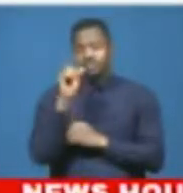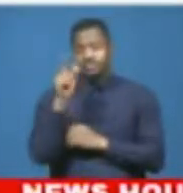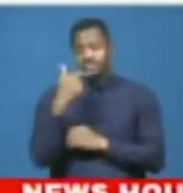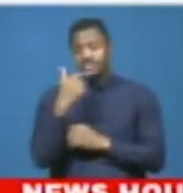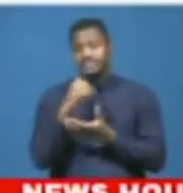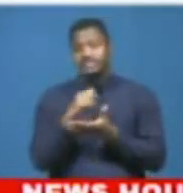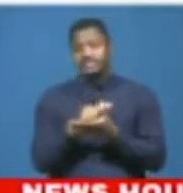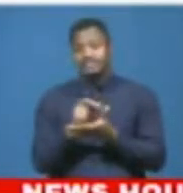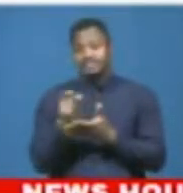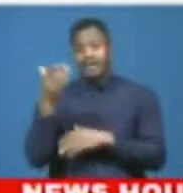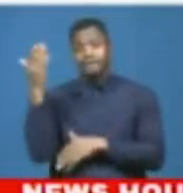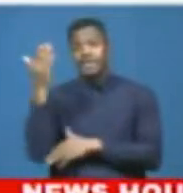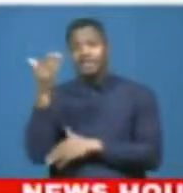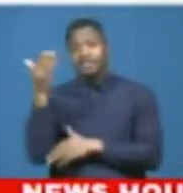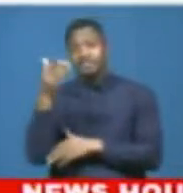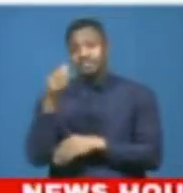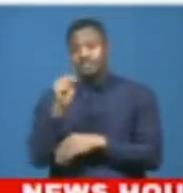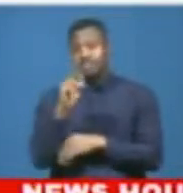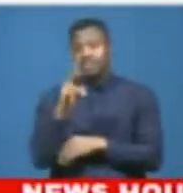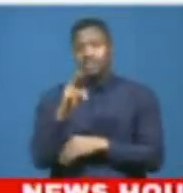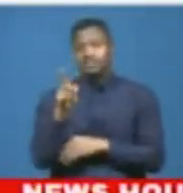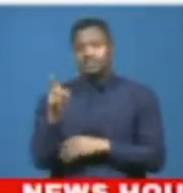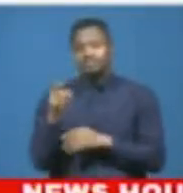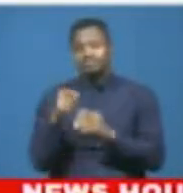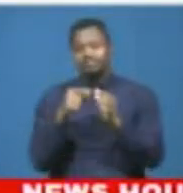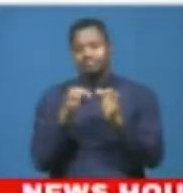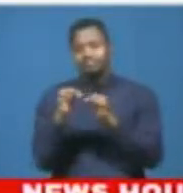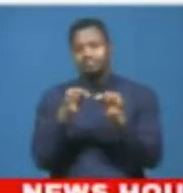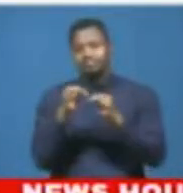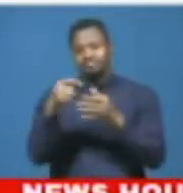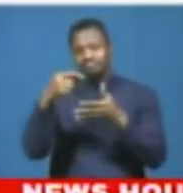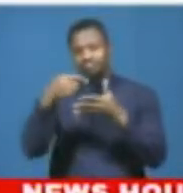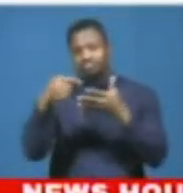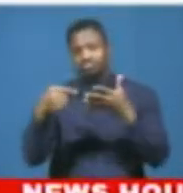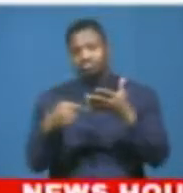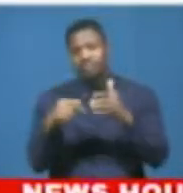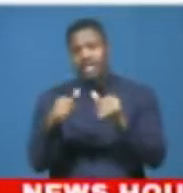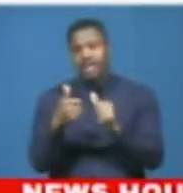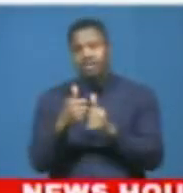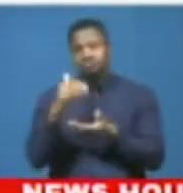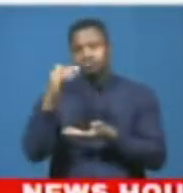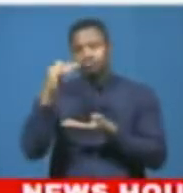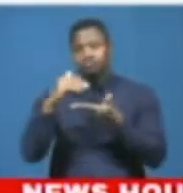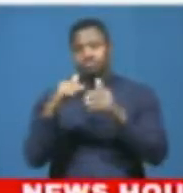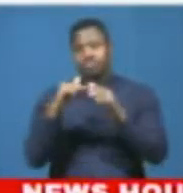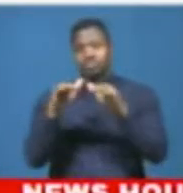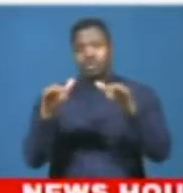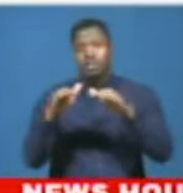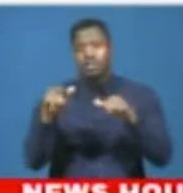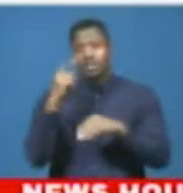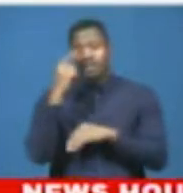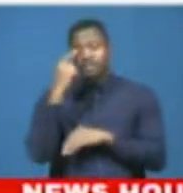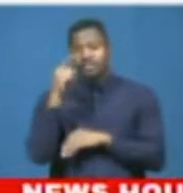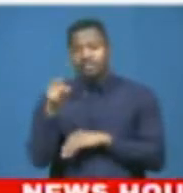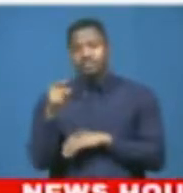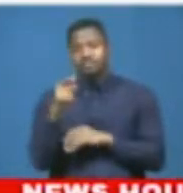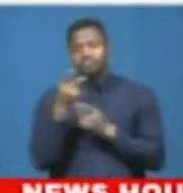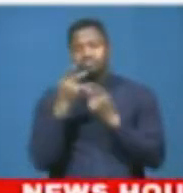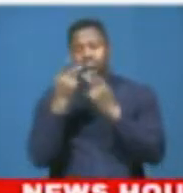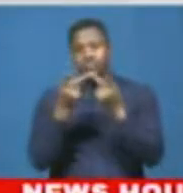at a briefing in Accra to outline details of easing restrictions for the tourism and hospitality